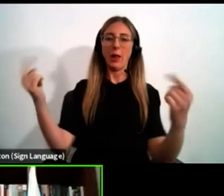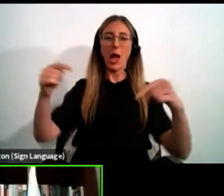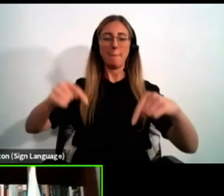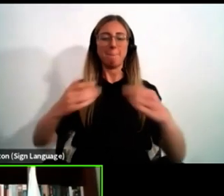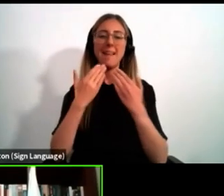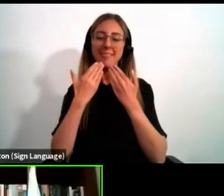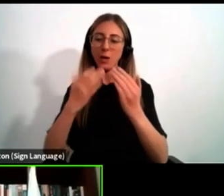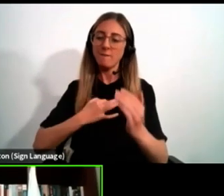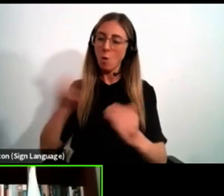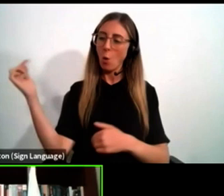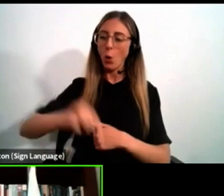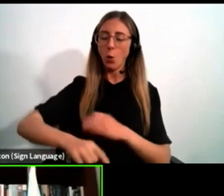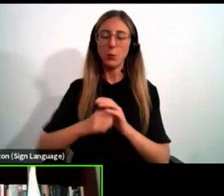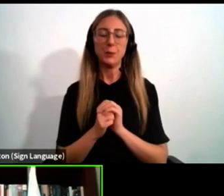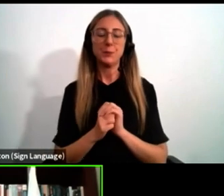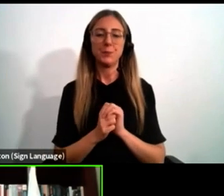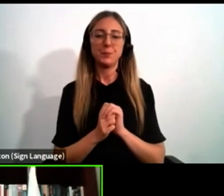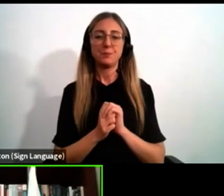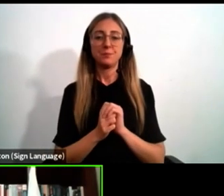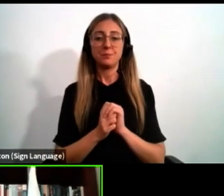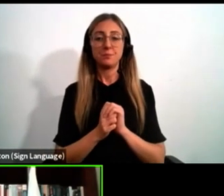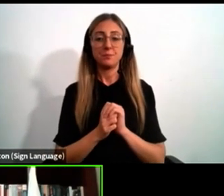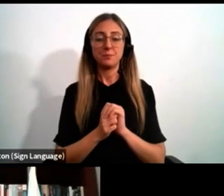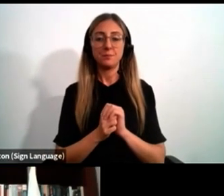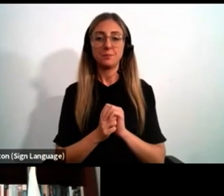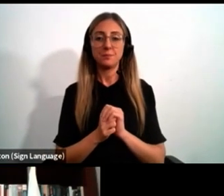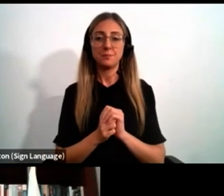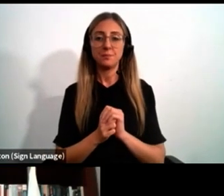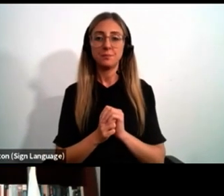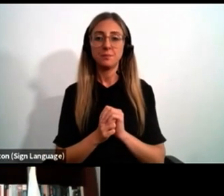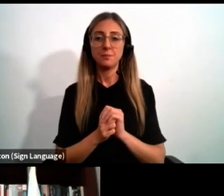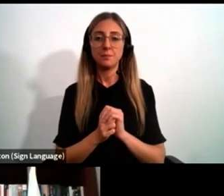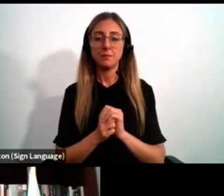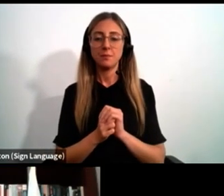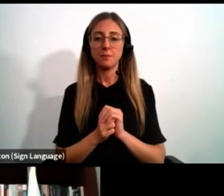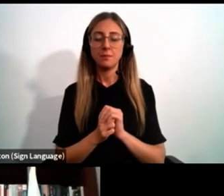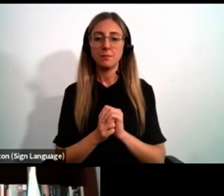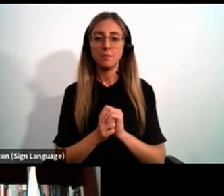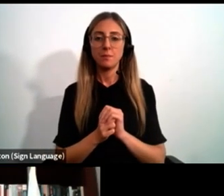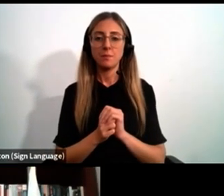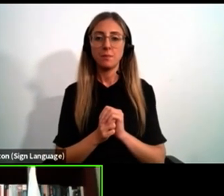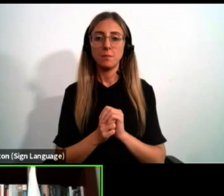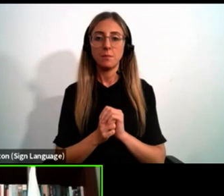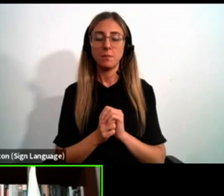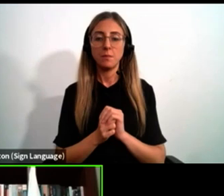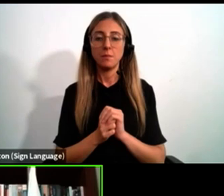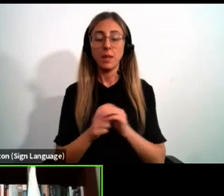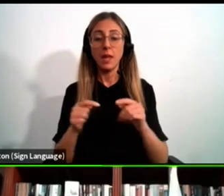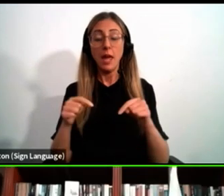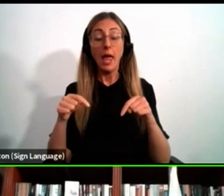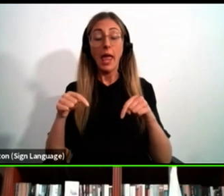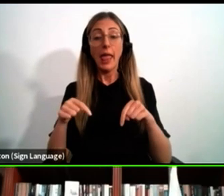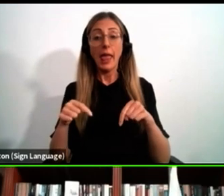Yeah, thank you very much. Guest of honor, Her Excellency Professor